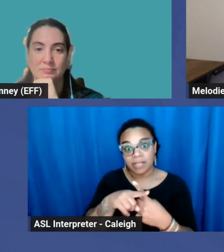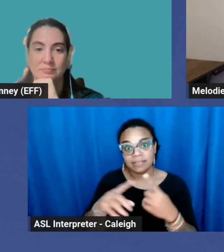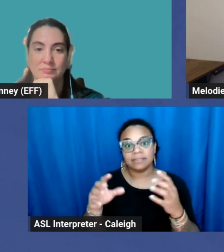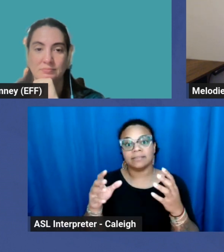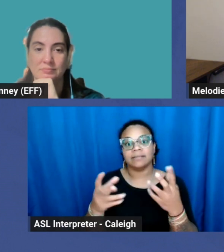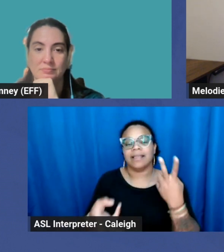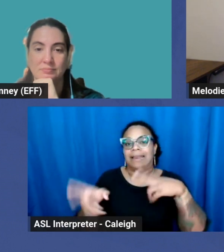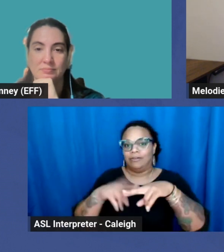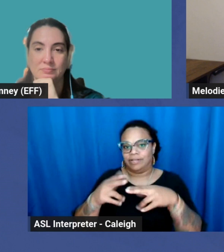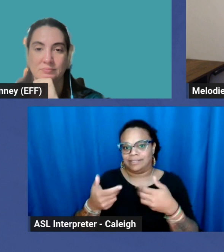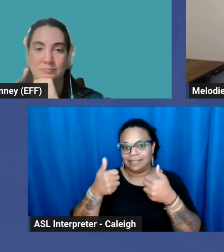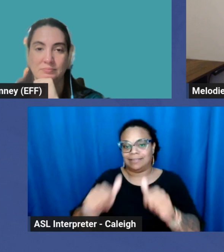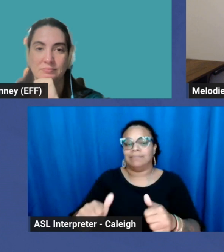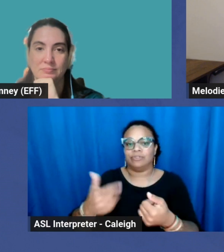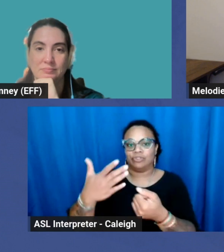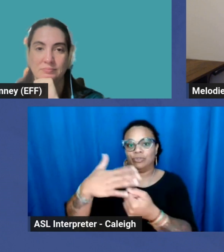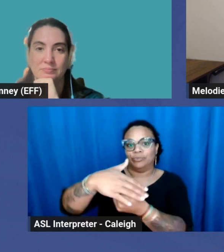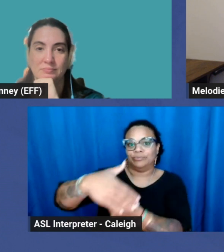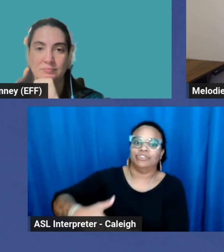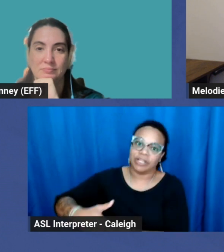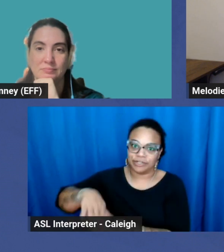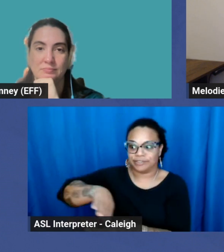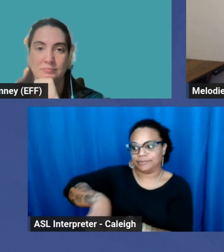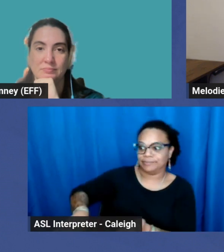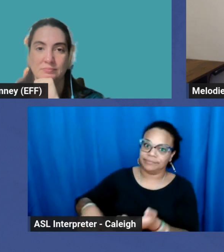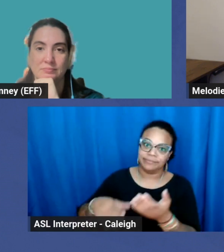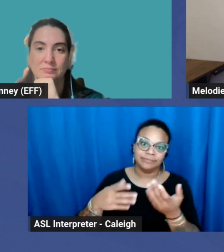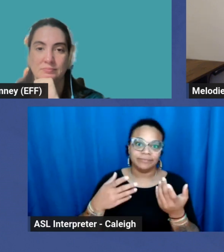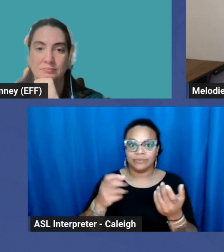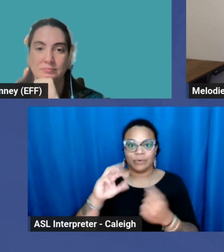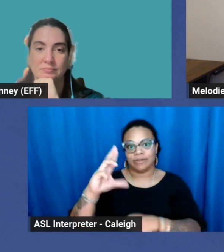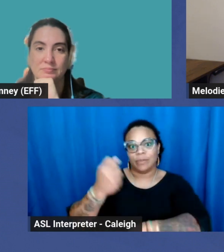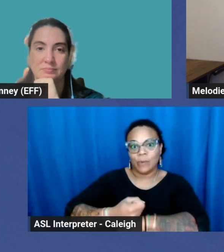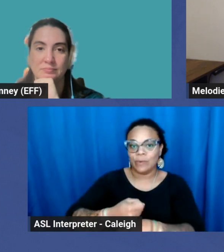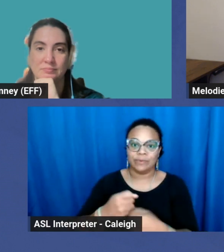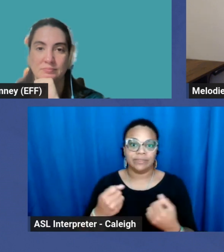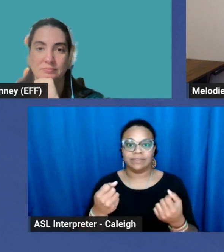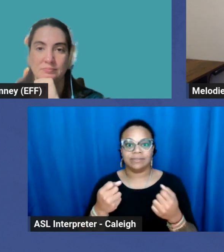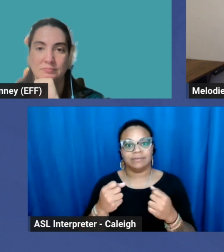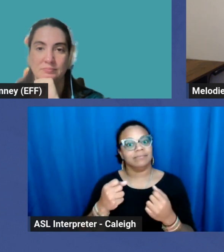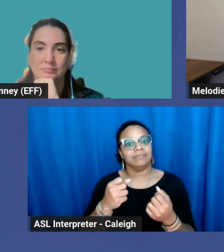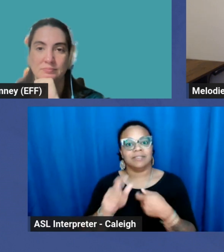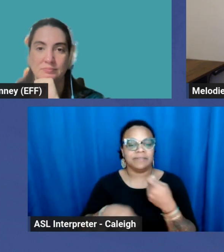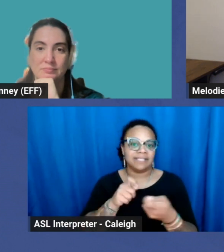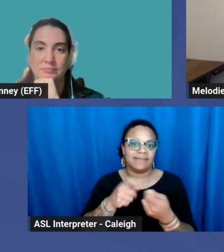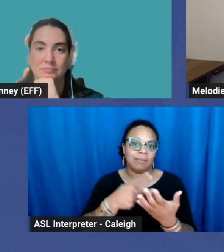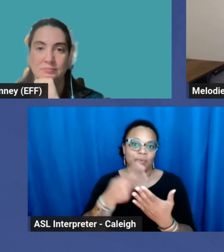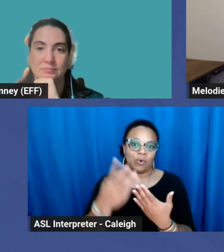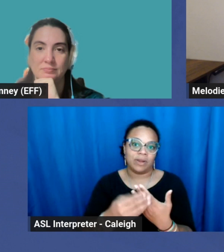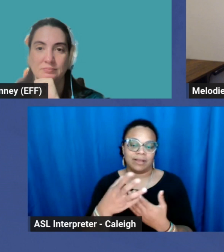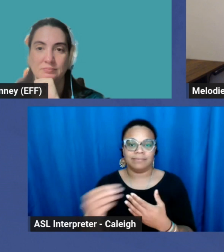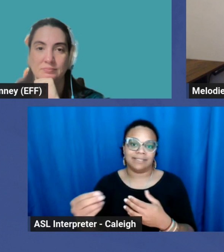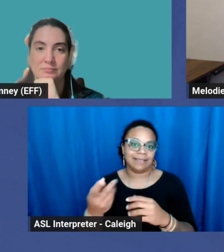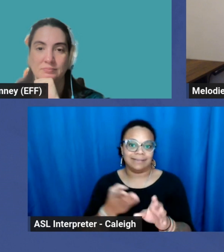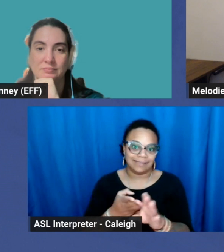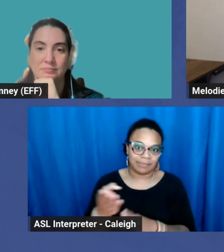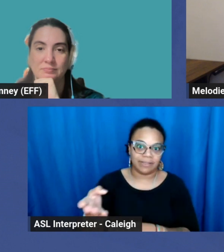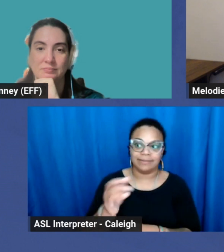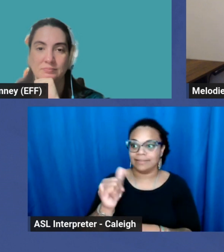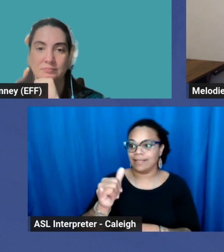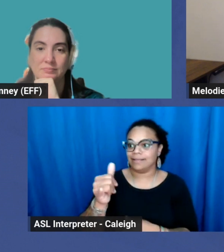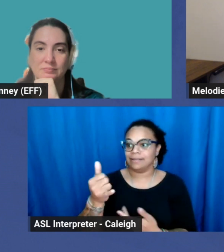to shutter like entire programs and disciplines like sociology